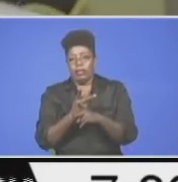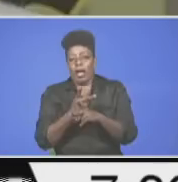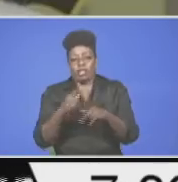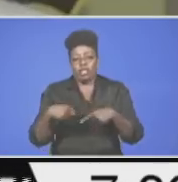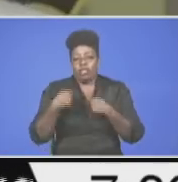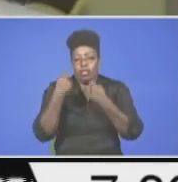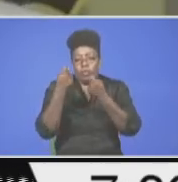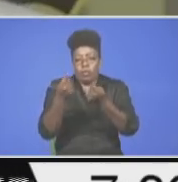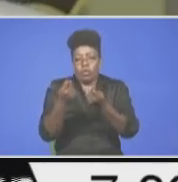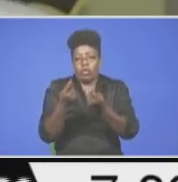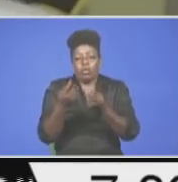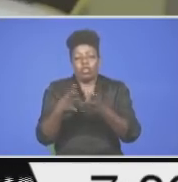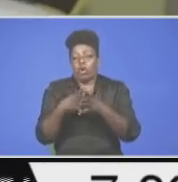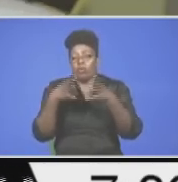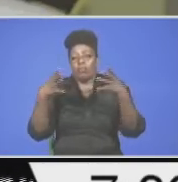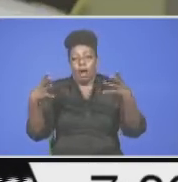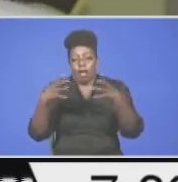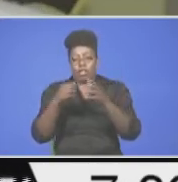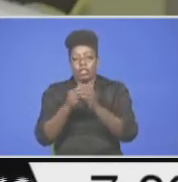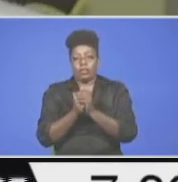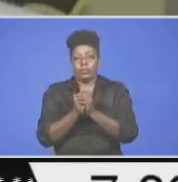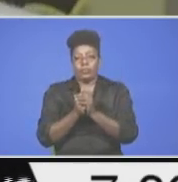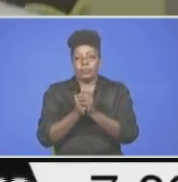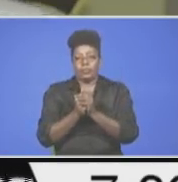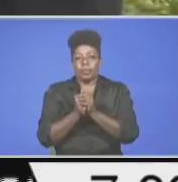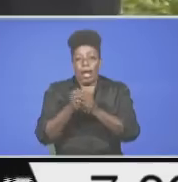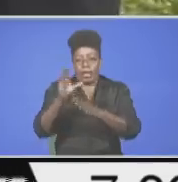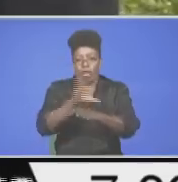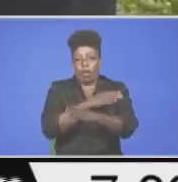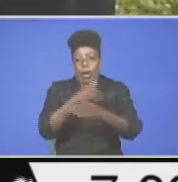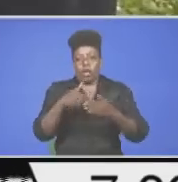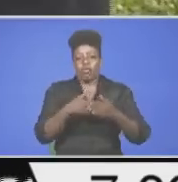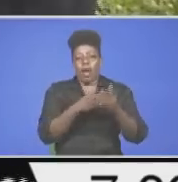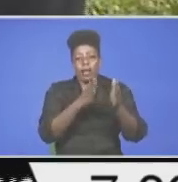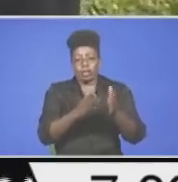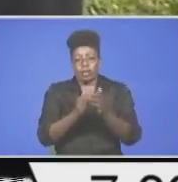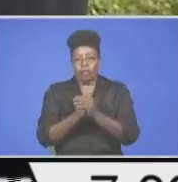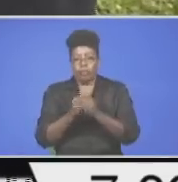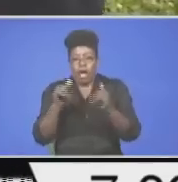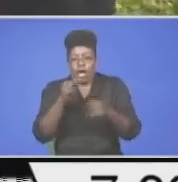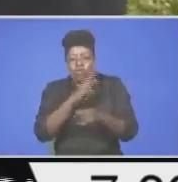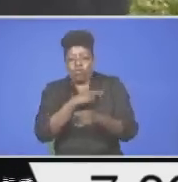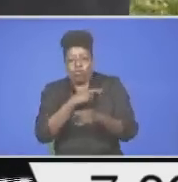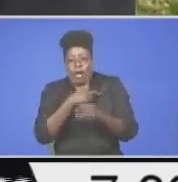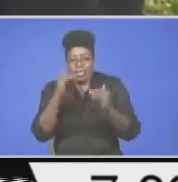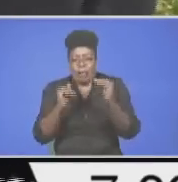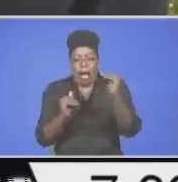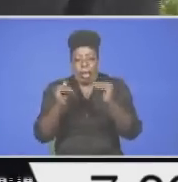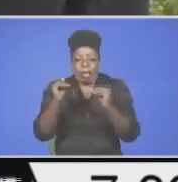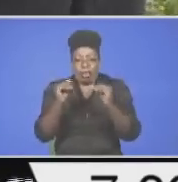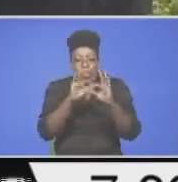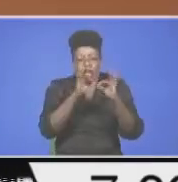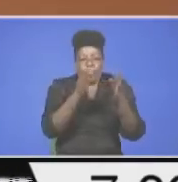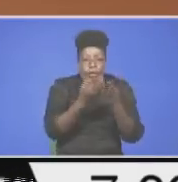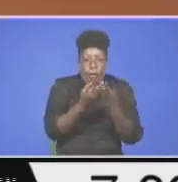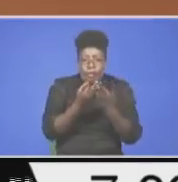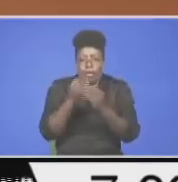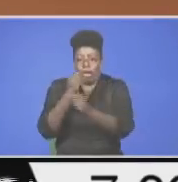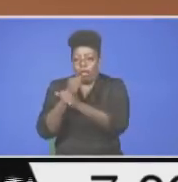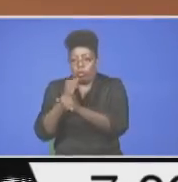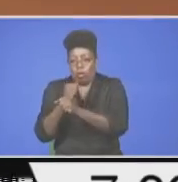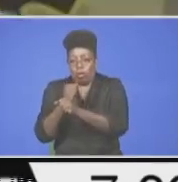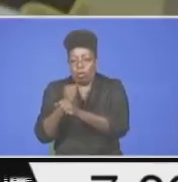contributed so much in that regard. And as a choral director. How was Wright able to balance family life while directing so